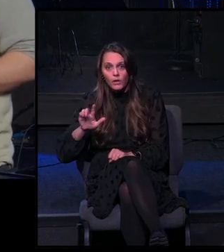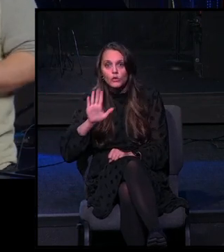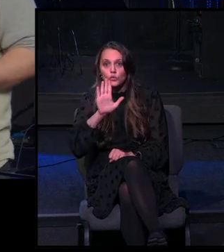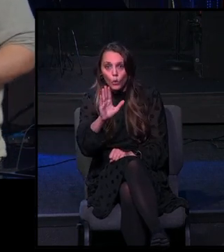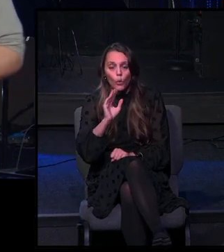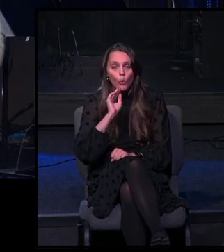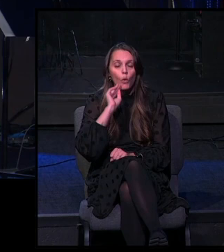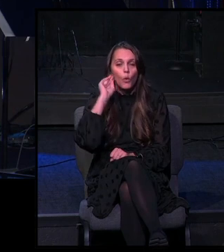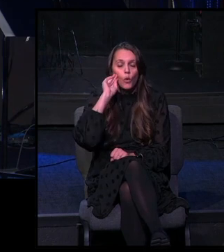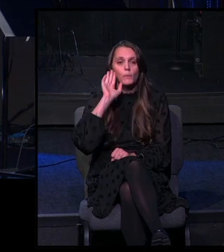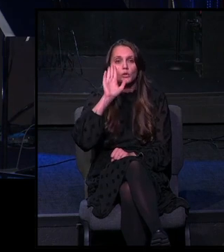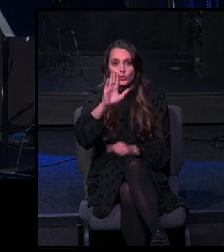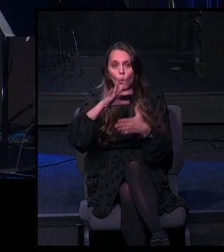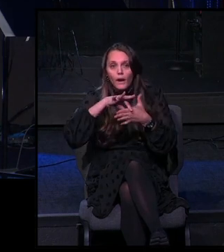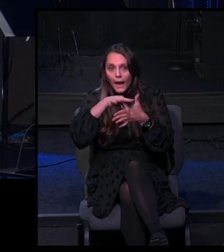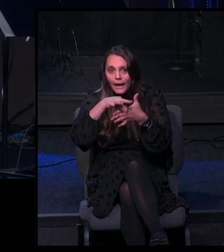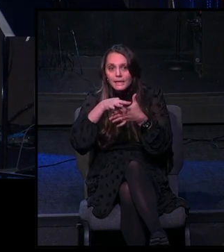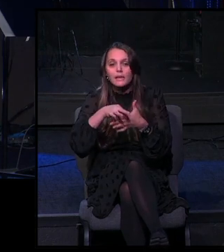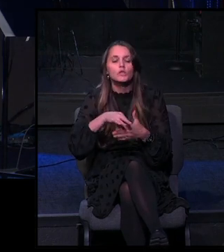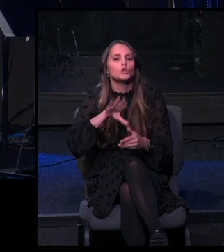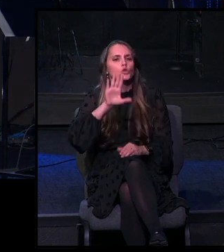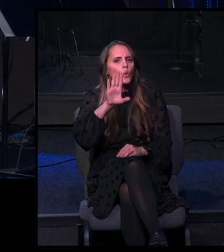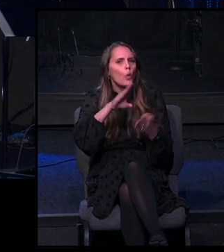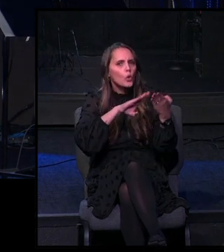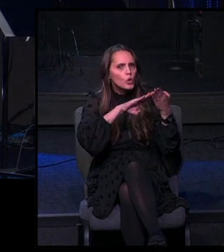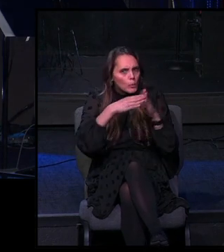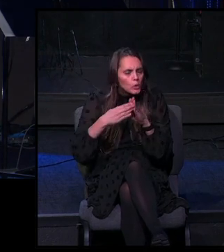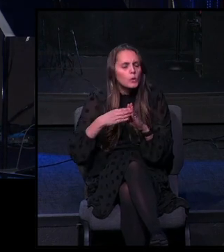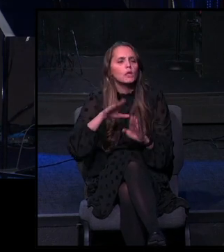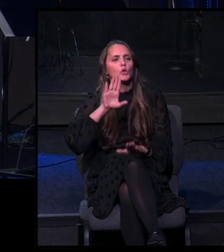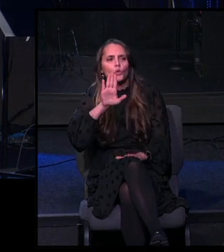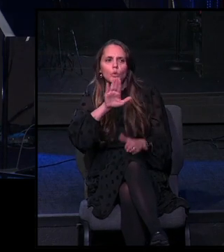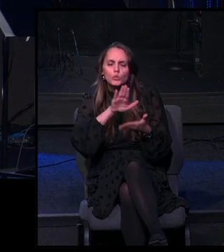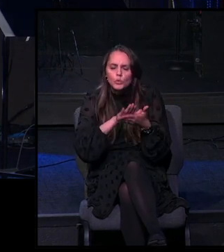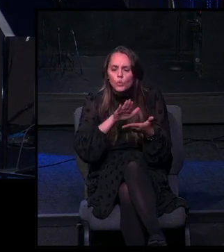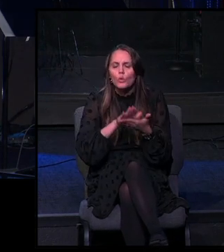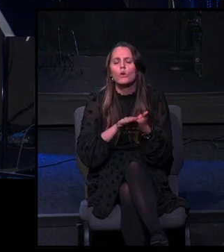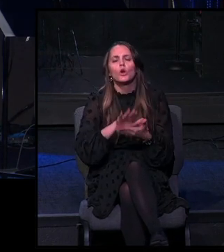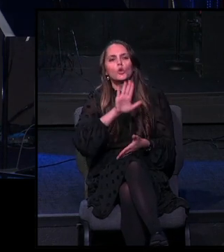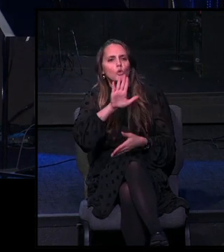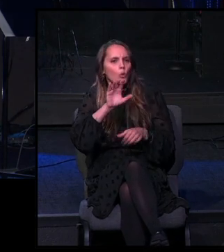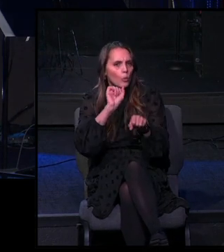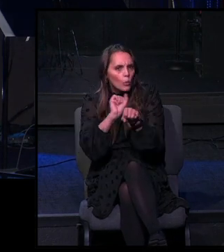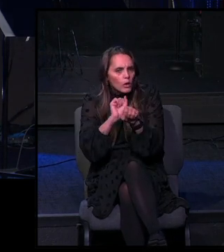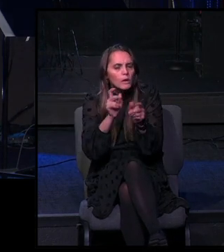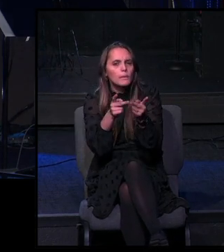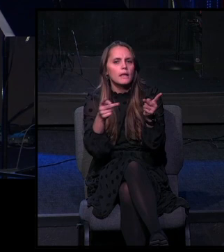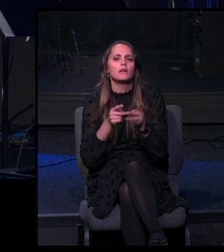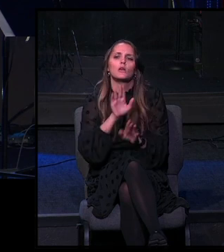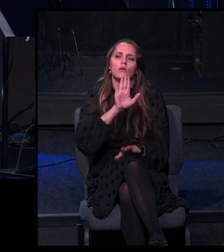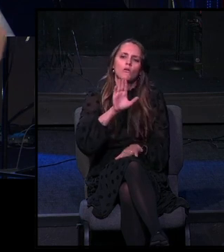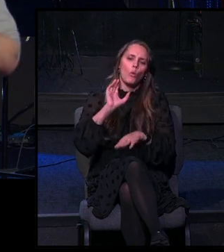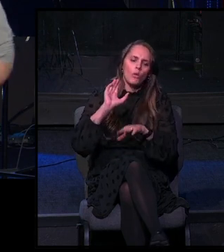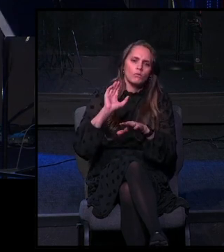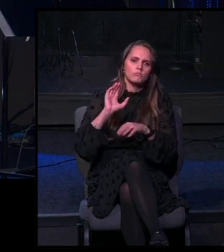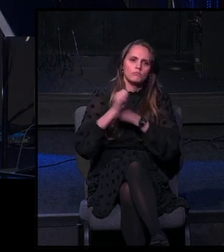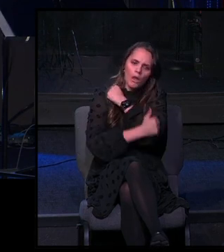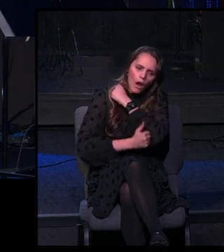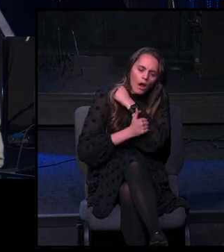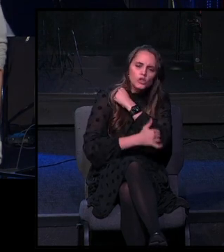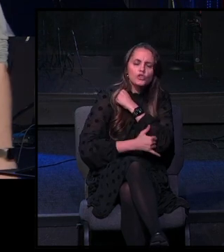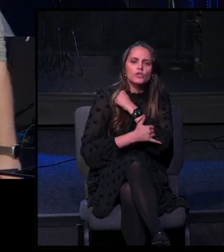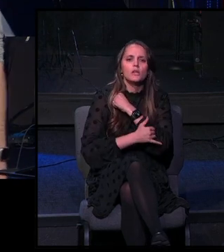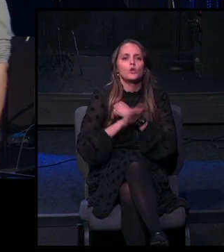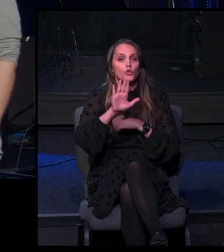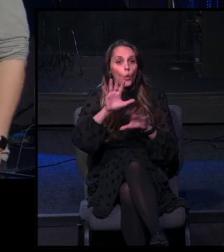in your context, in your community, in your school, in your workplace, in your country, in your world,